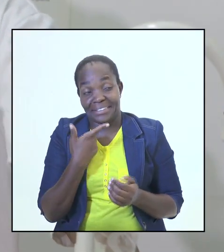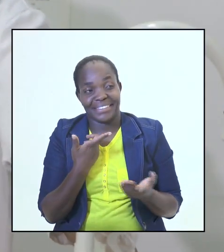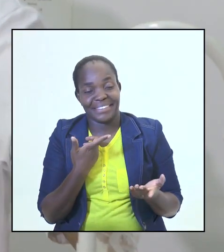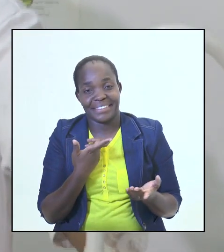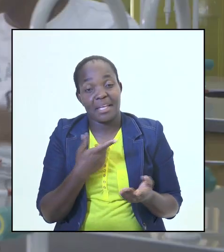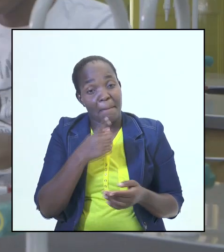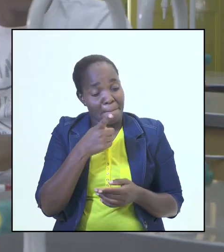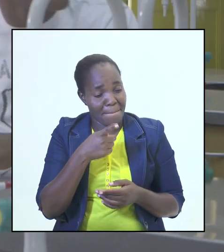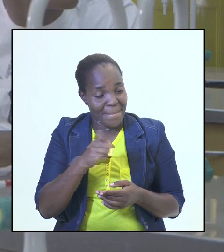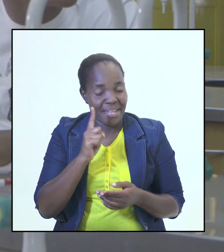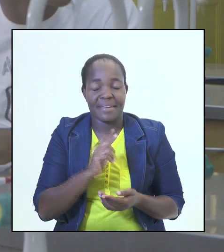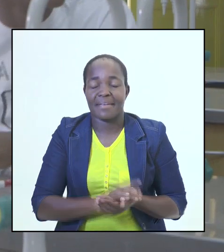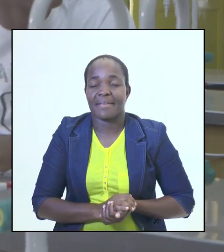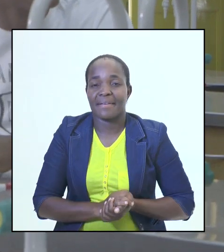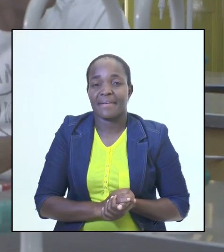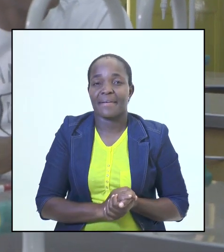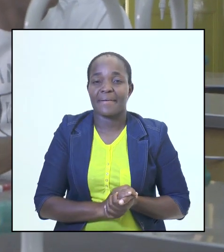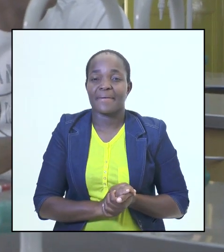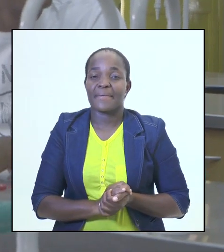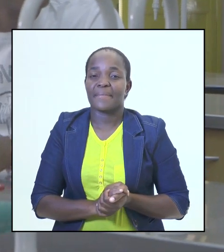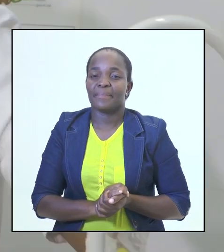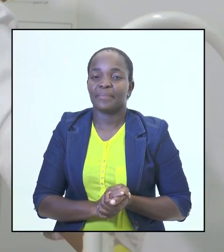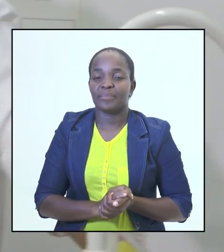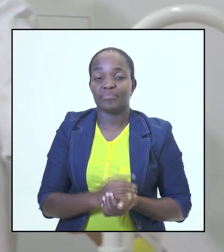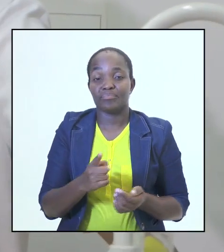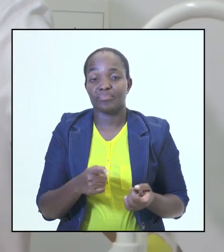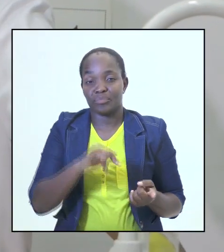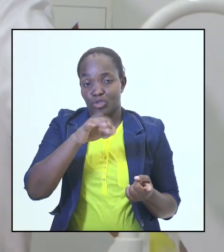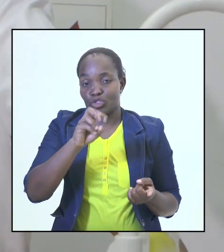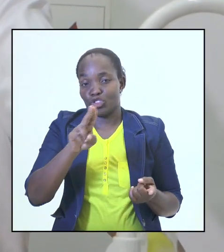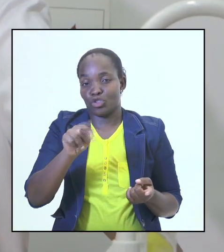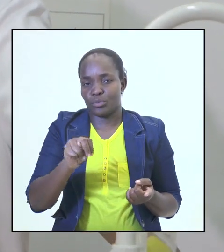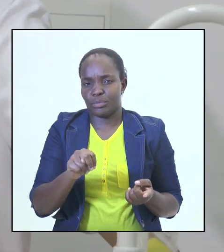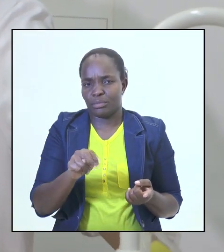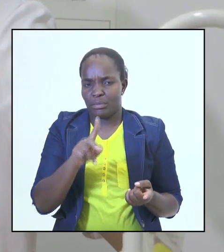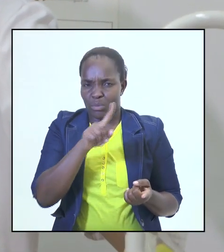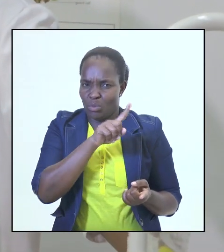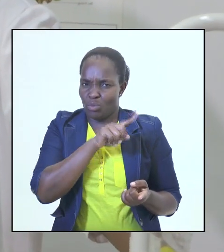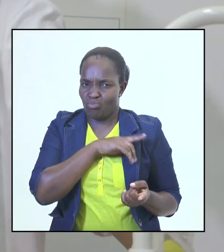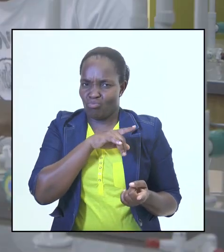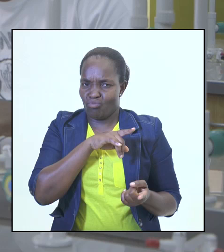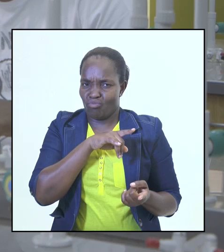That's right, Melissa. John, why do animals eat plants?